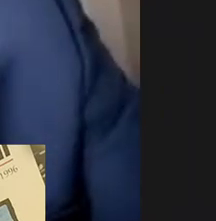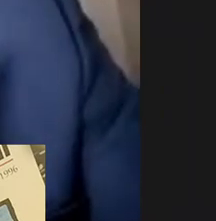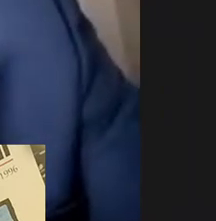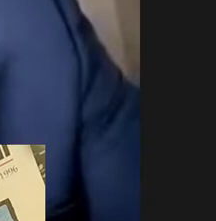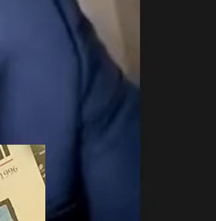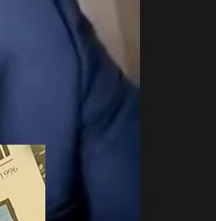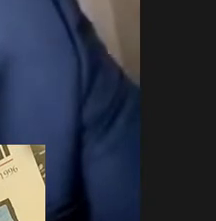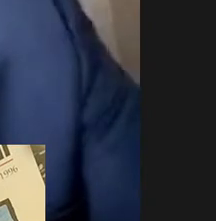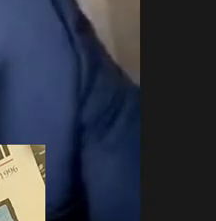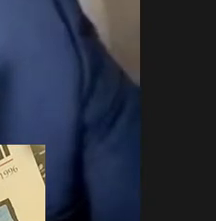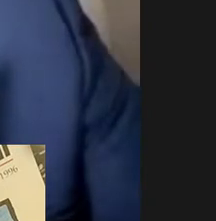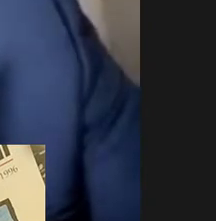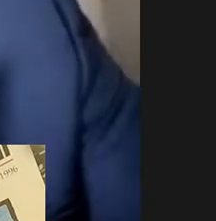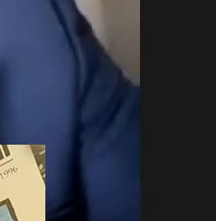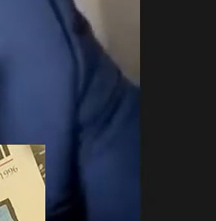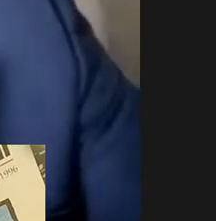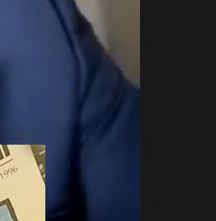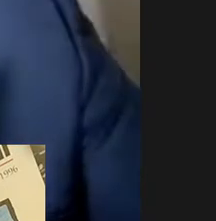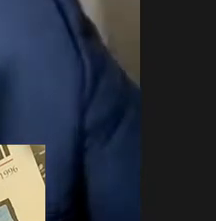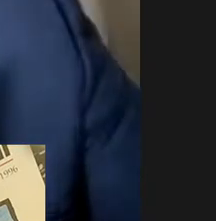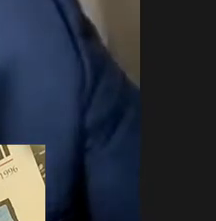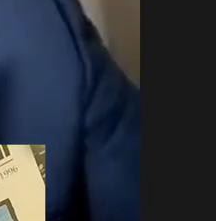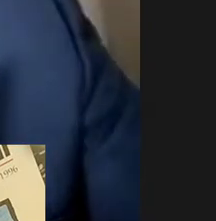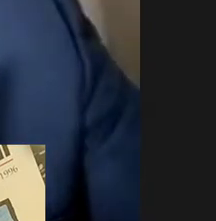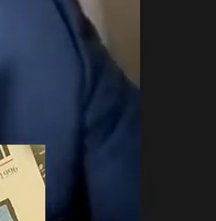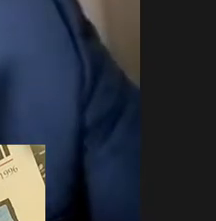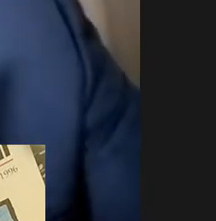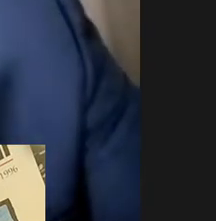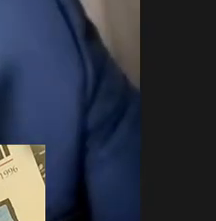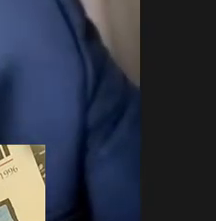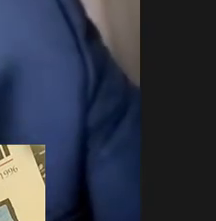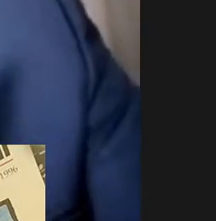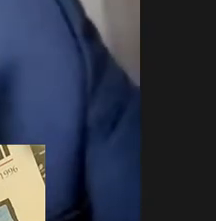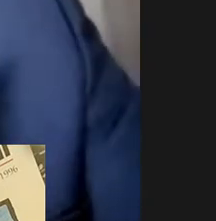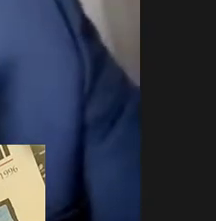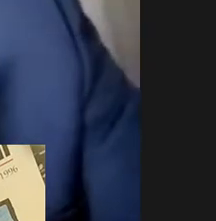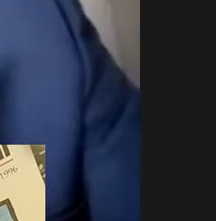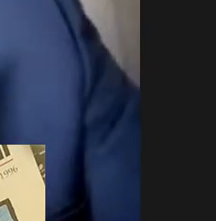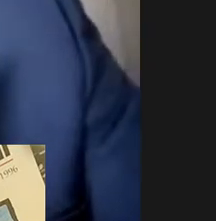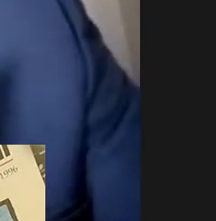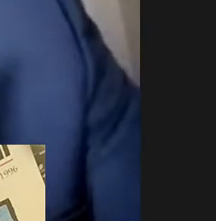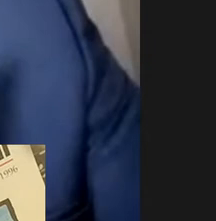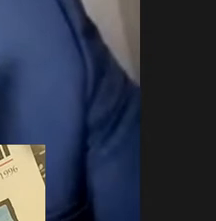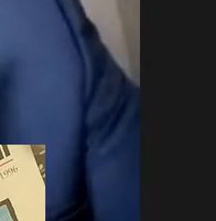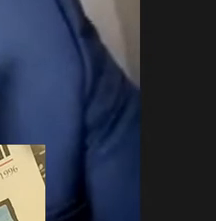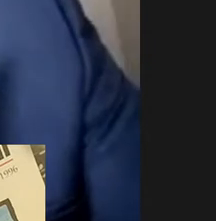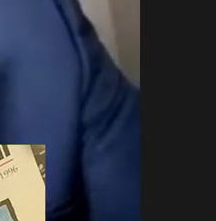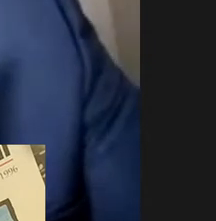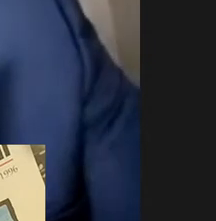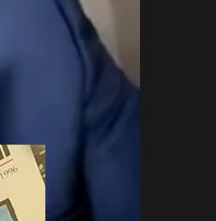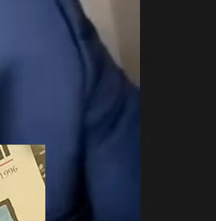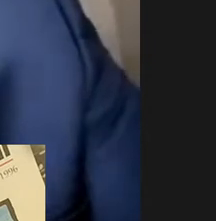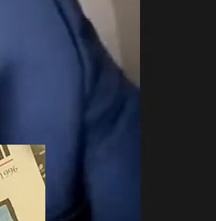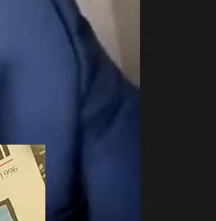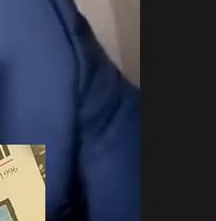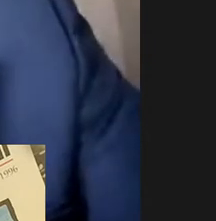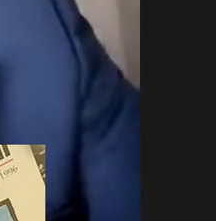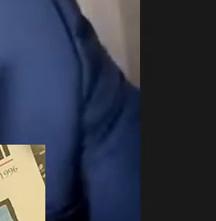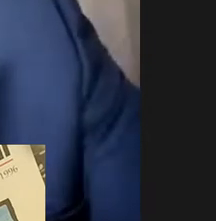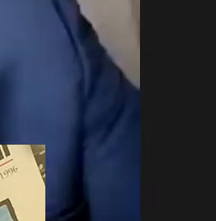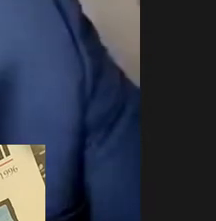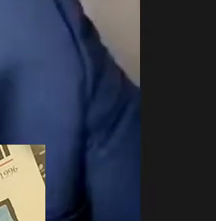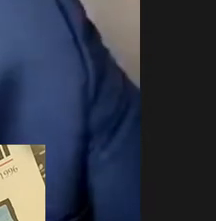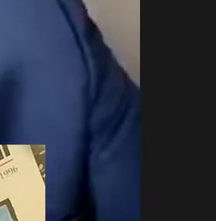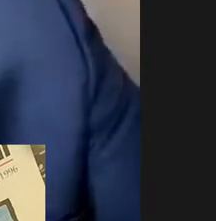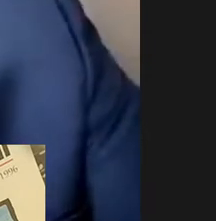that the nclet government has failed to implement measures to counter the financing of terrorism therefore this means that all of